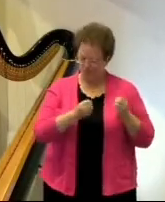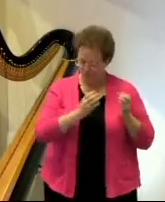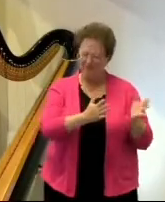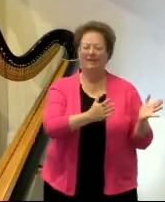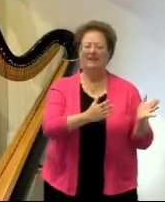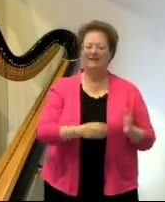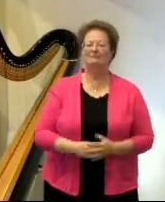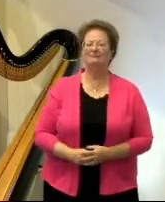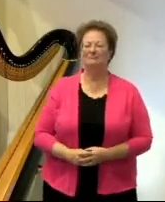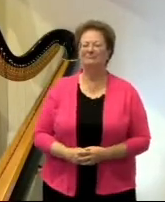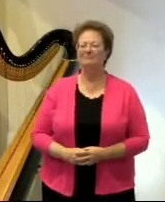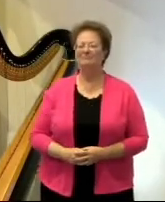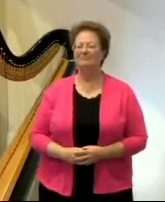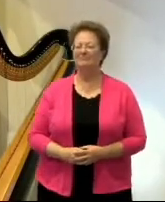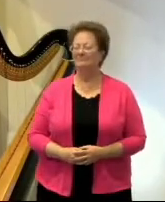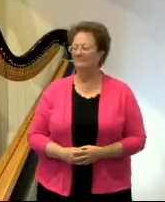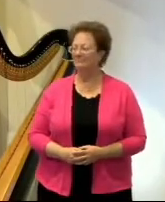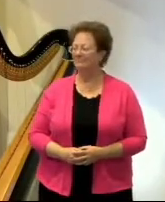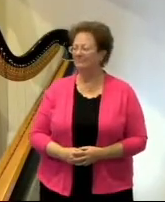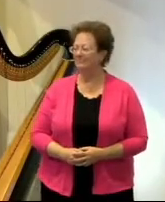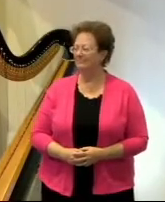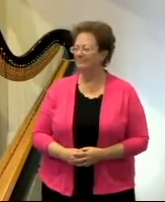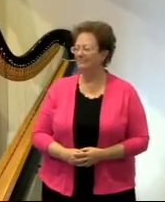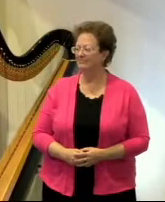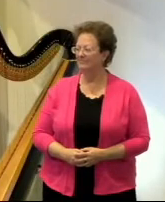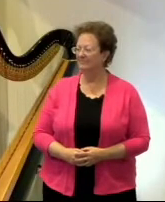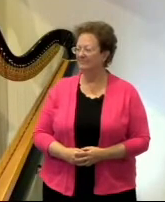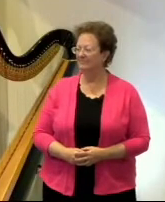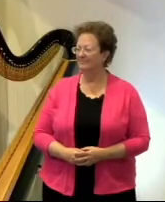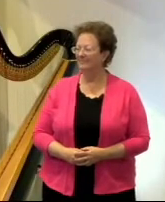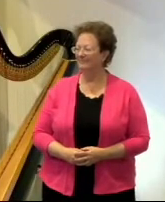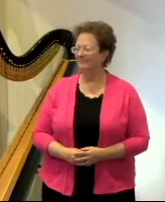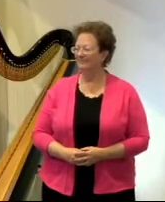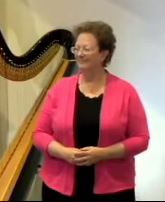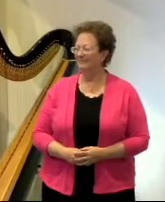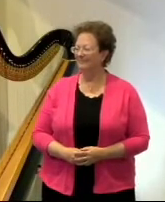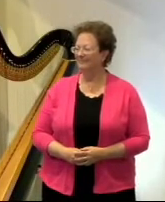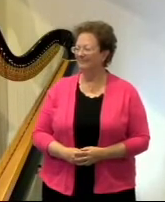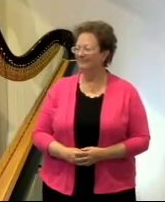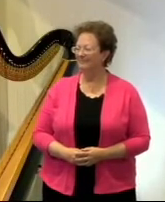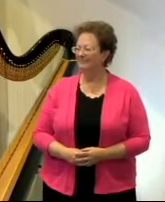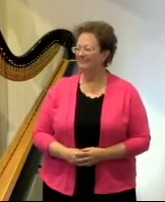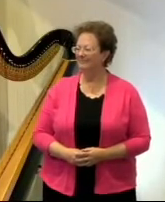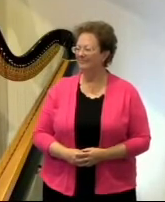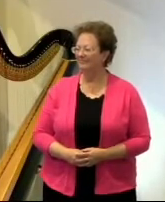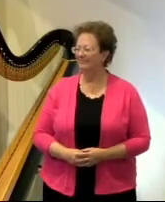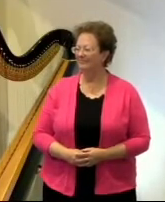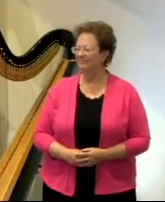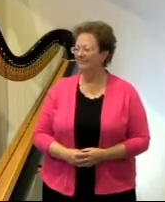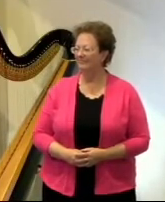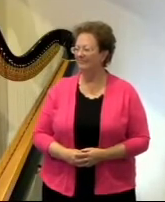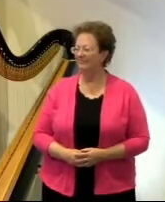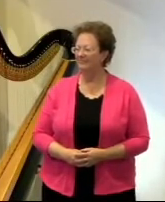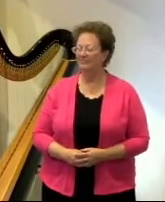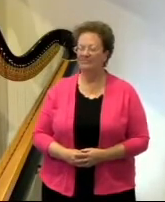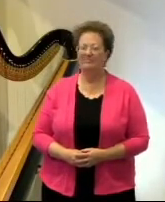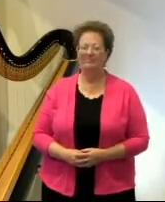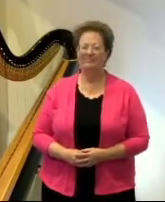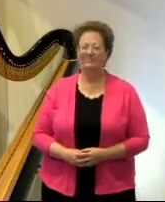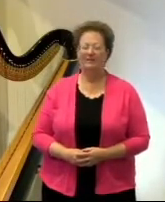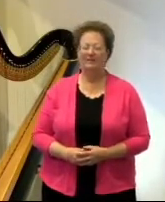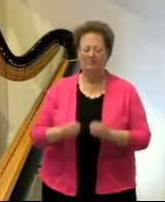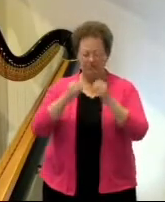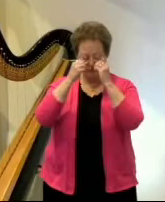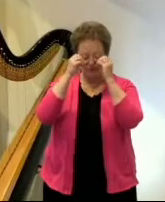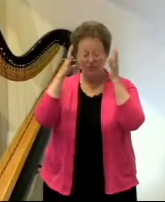get it, and they may think you're a nerd, but it will be fun. Well, even more revolutionary and mind-boggling than